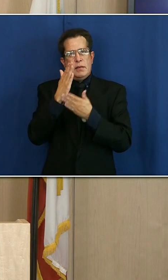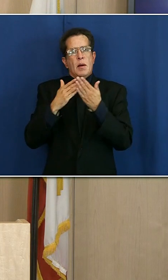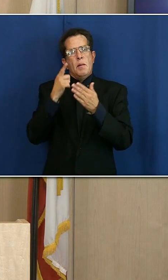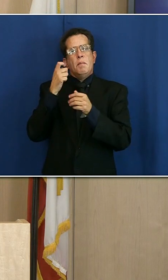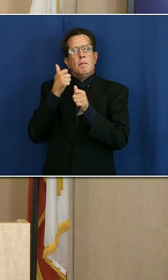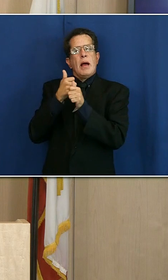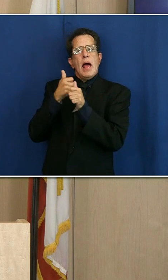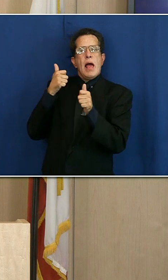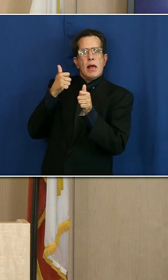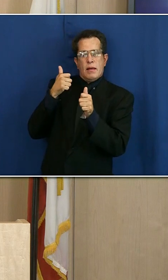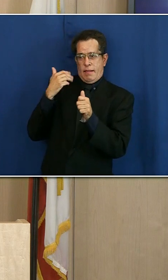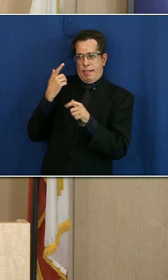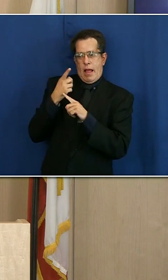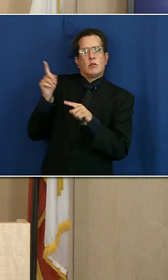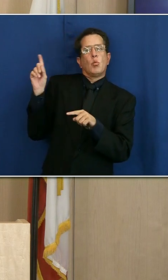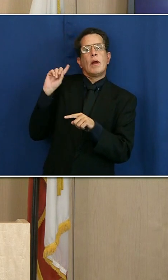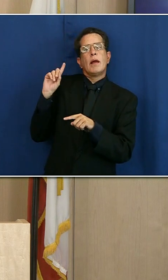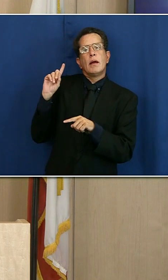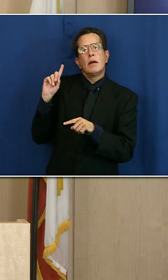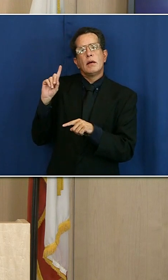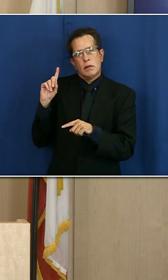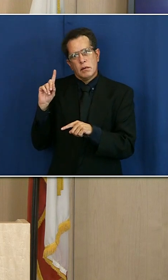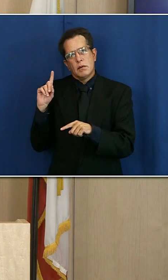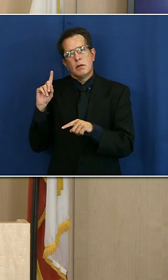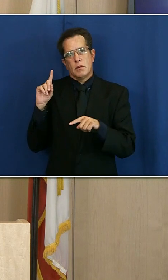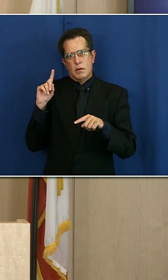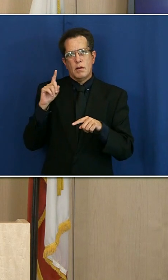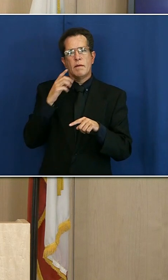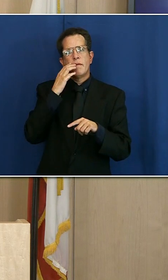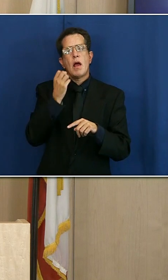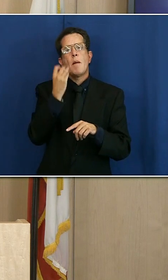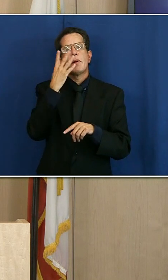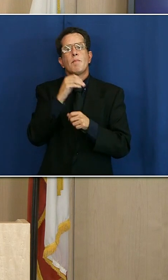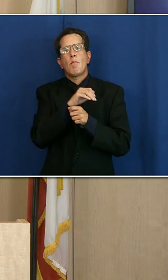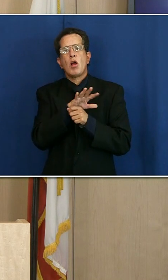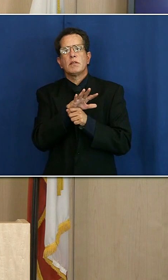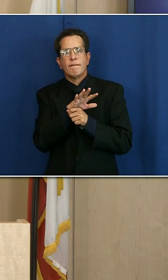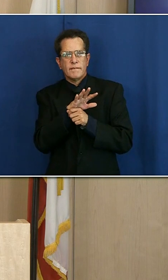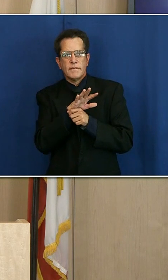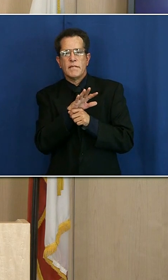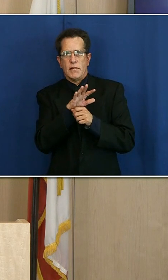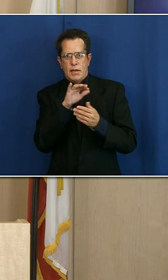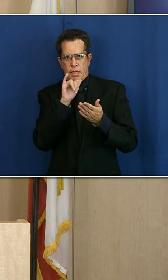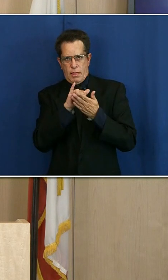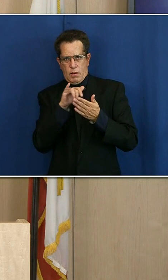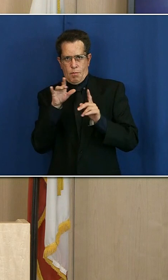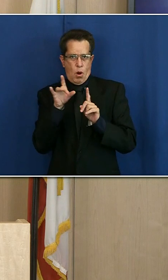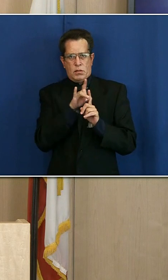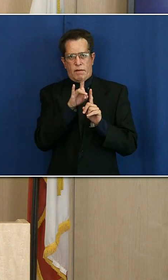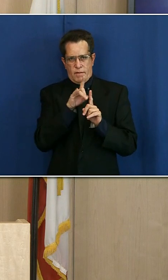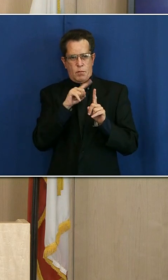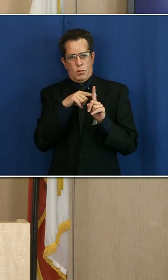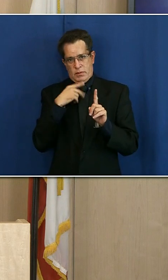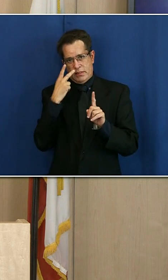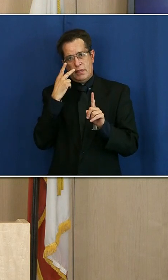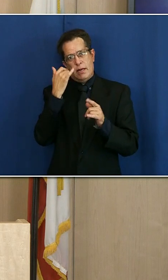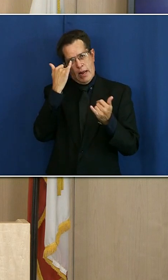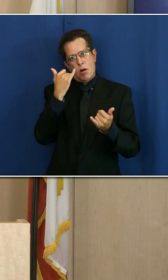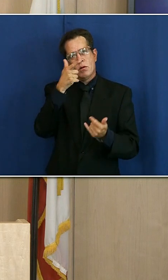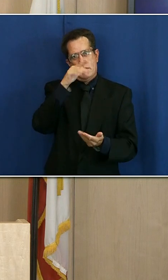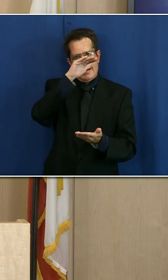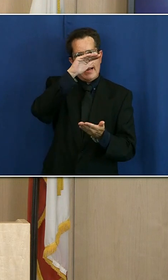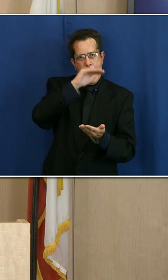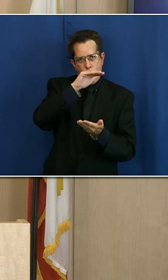some major setbacks this last week in regards to the number of positive cases, that we can continue to see a downward